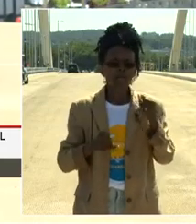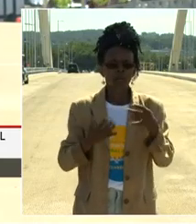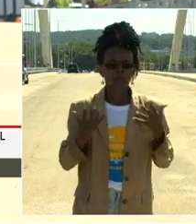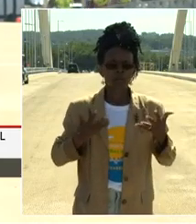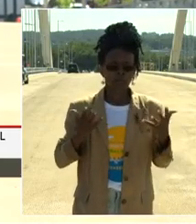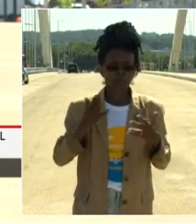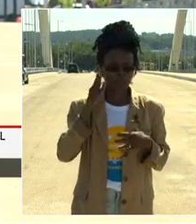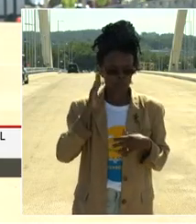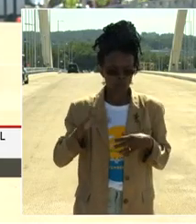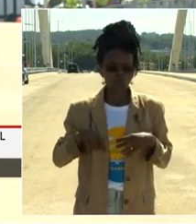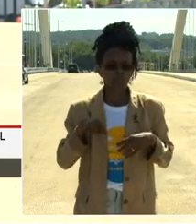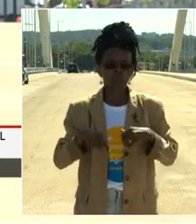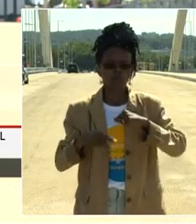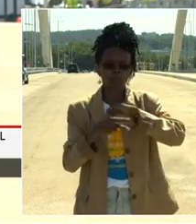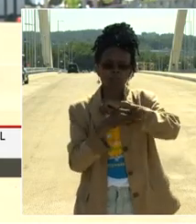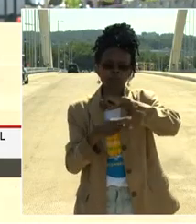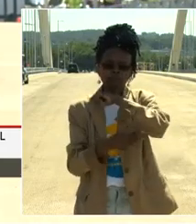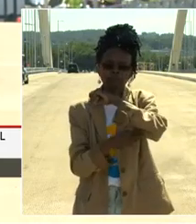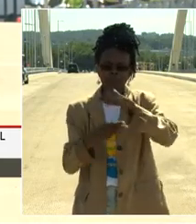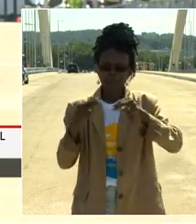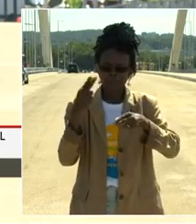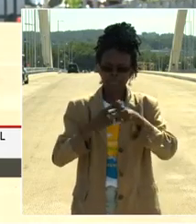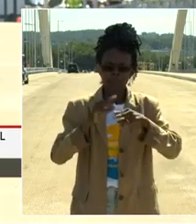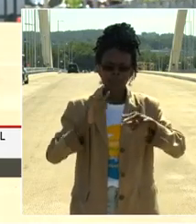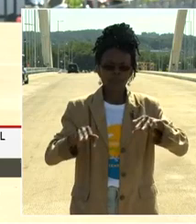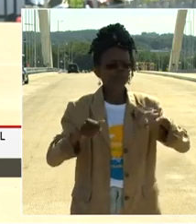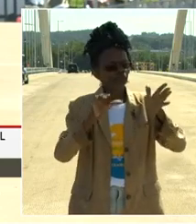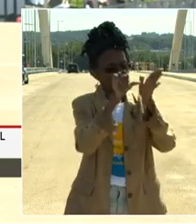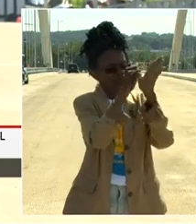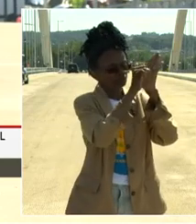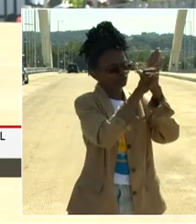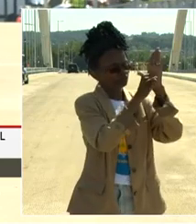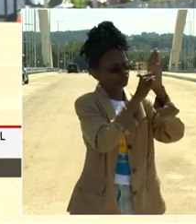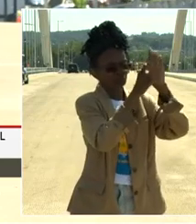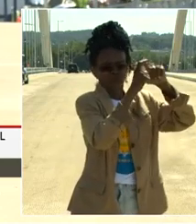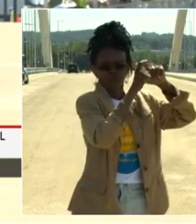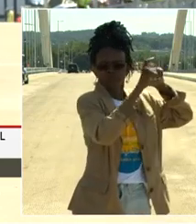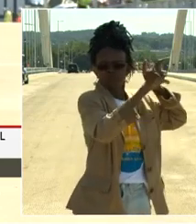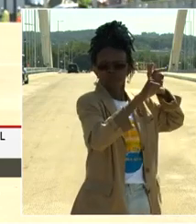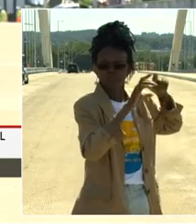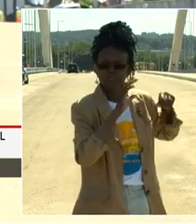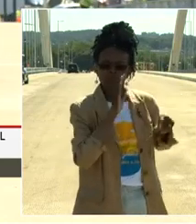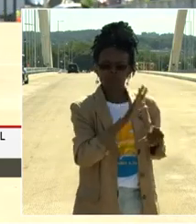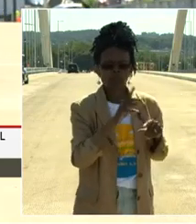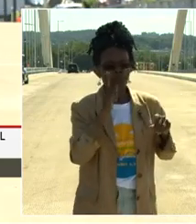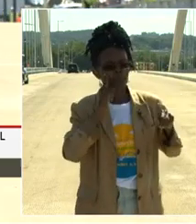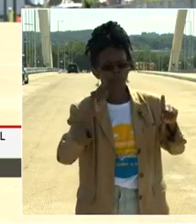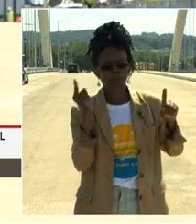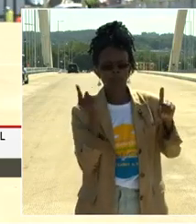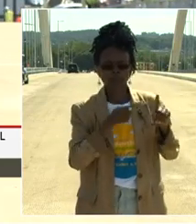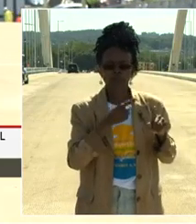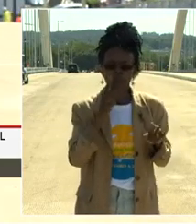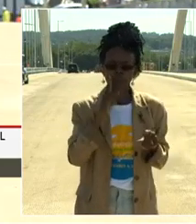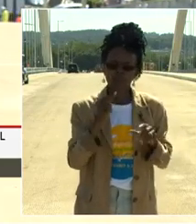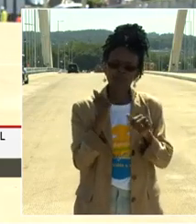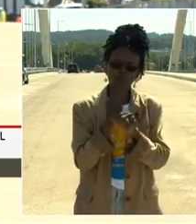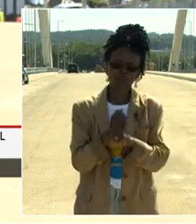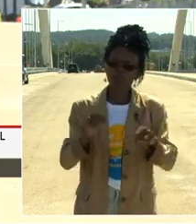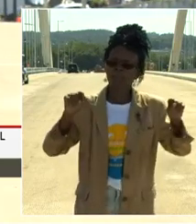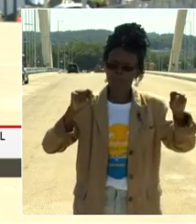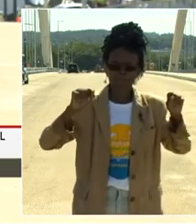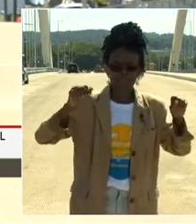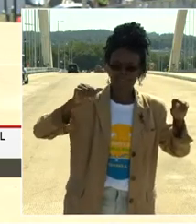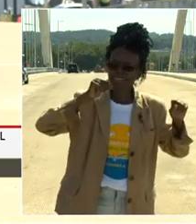his name is complete, his mission and struggle for freedom are far from finished. And so I'm honored